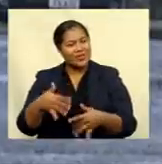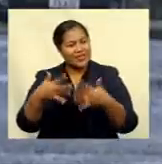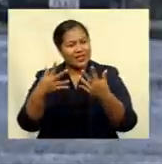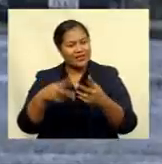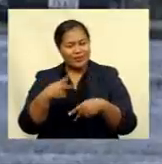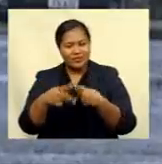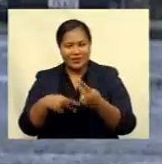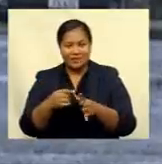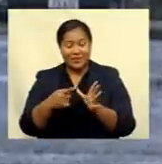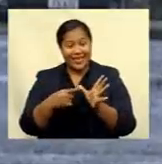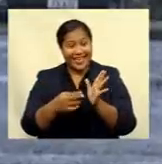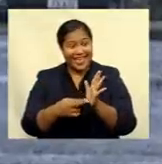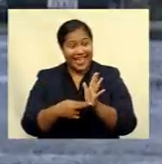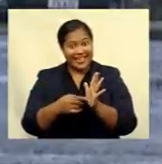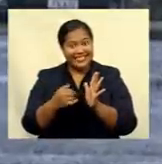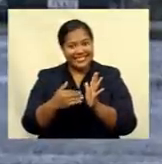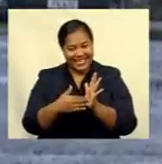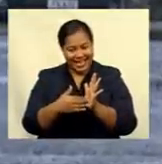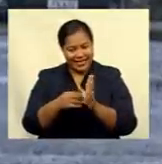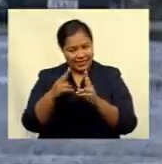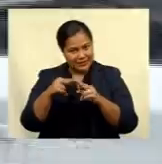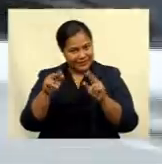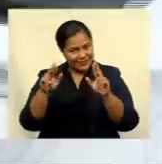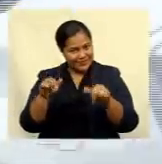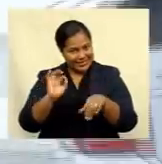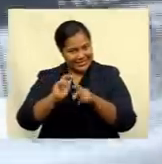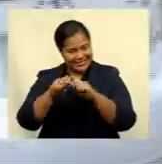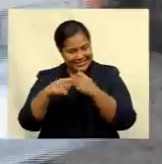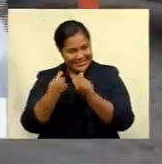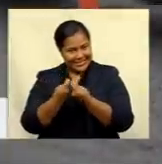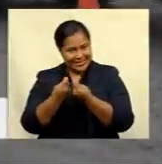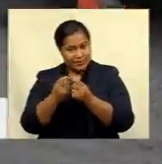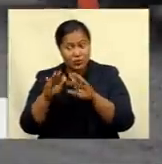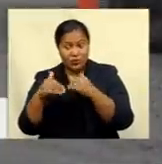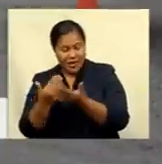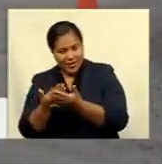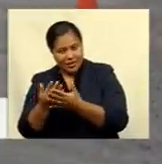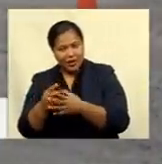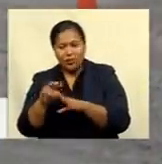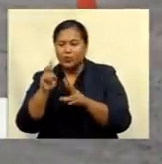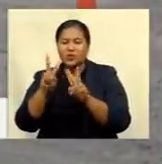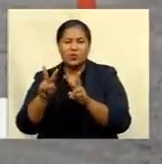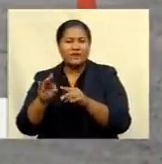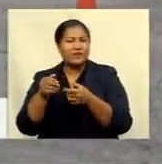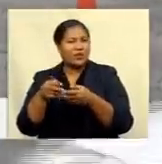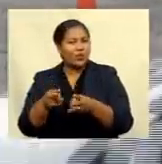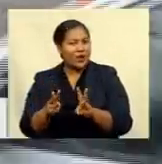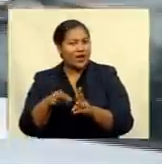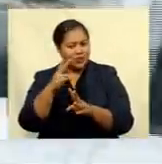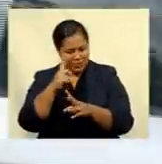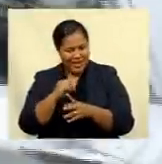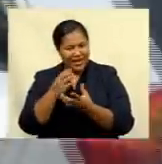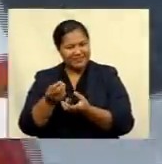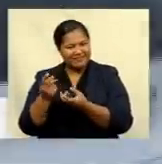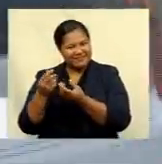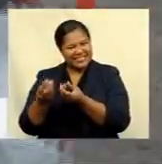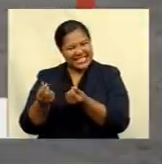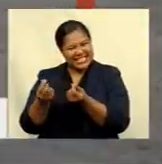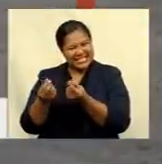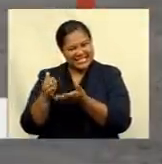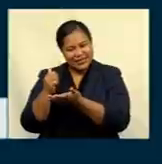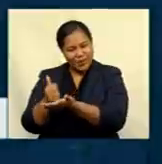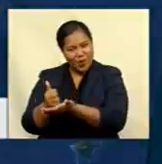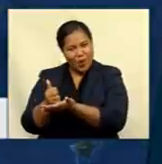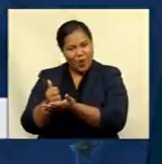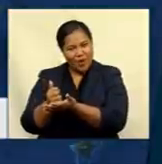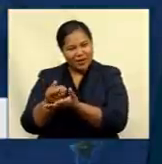The ANZ Med team leader says together with the ministry, they will explore ways to ease the burden in managing hospitals. You get an increase